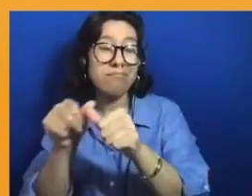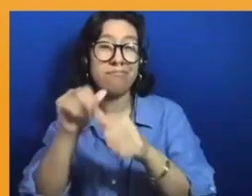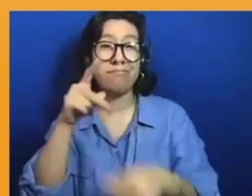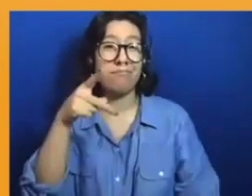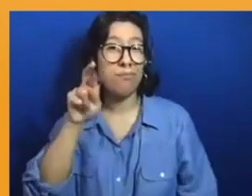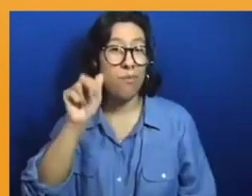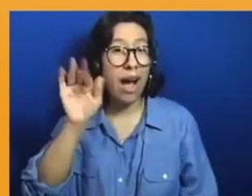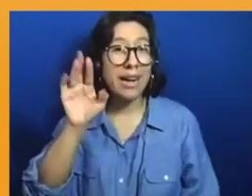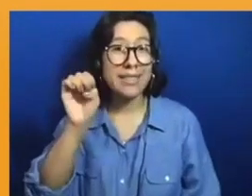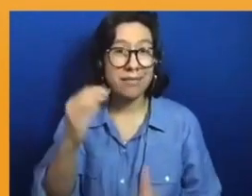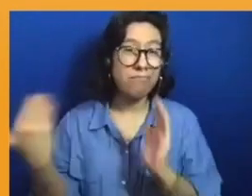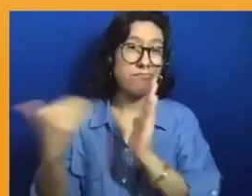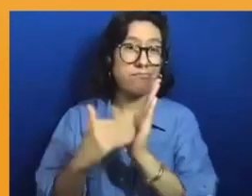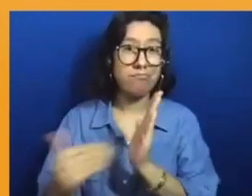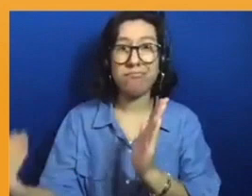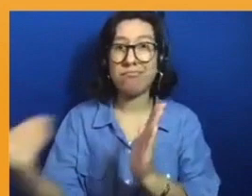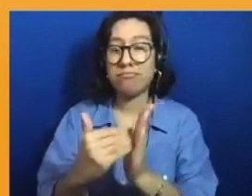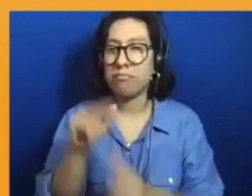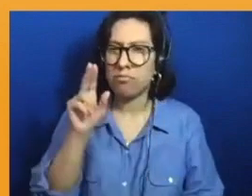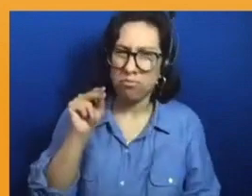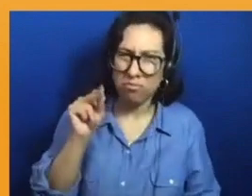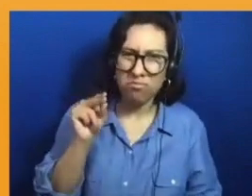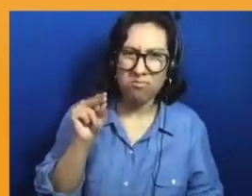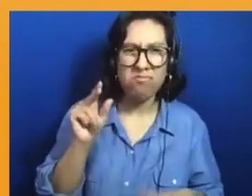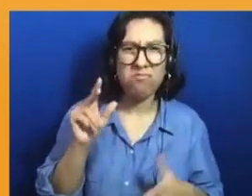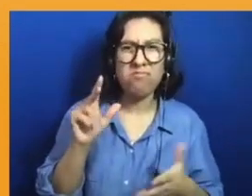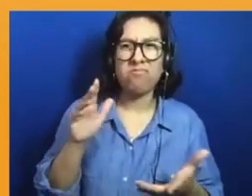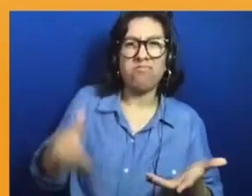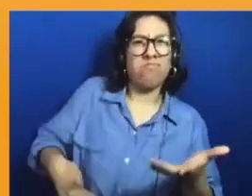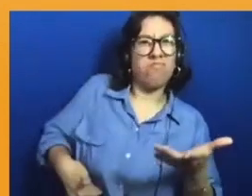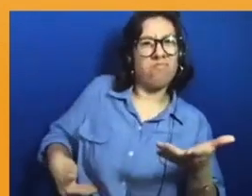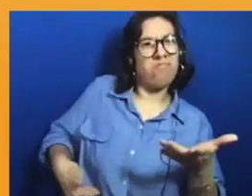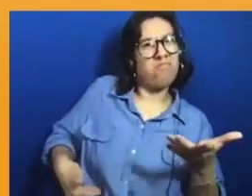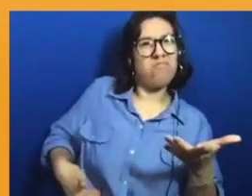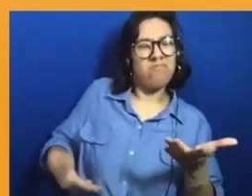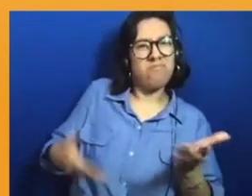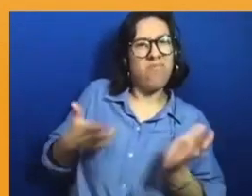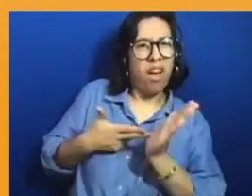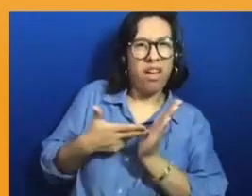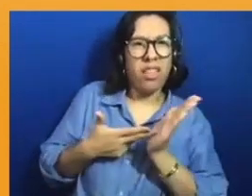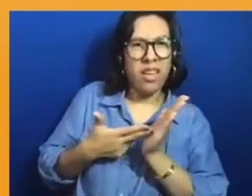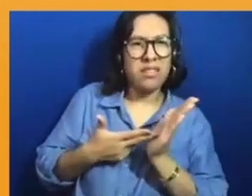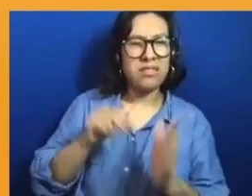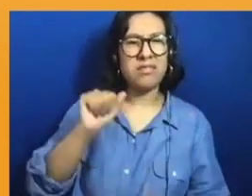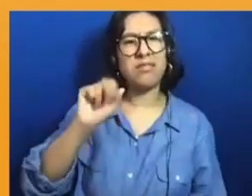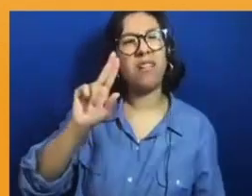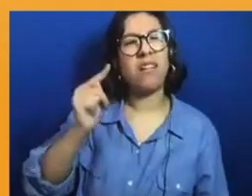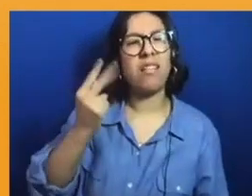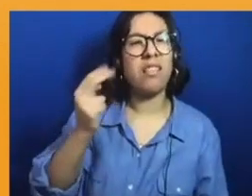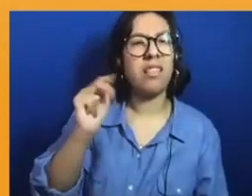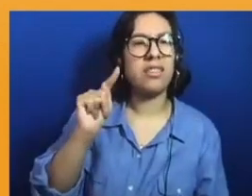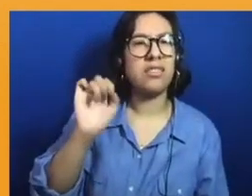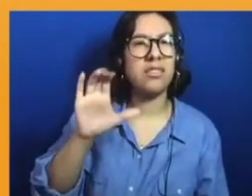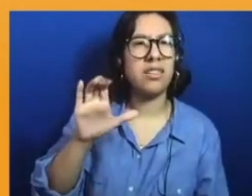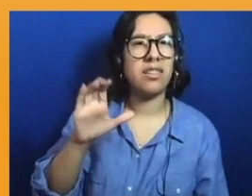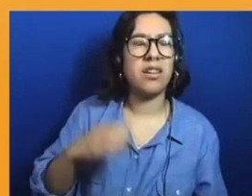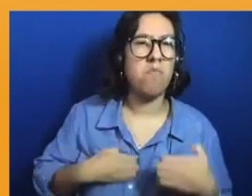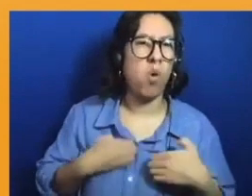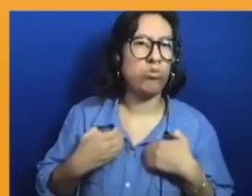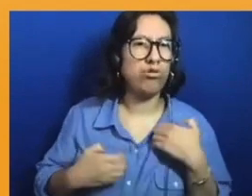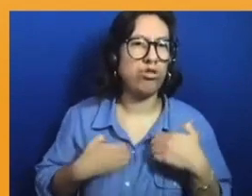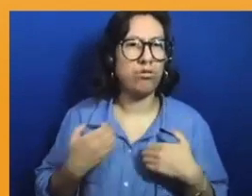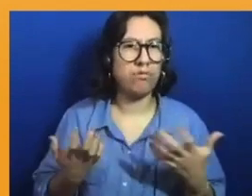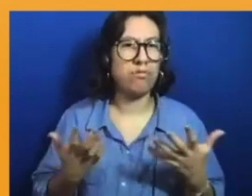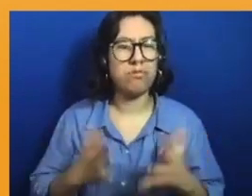just, that genuine and authentic emotion that, and when I